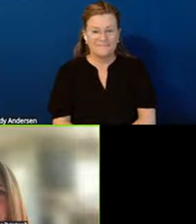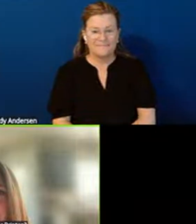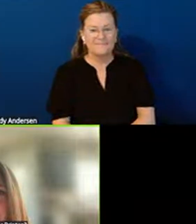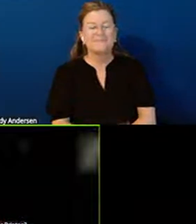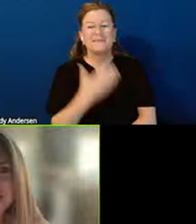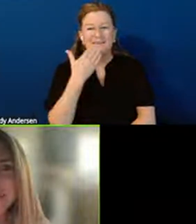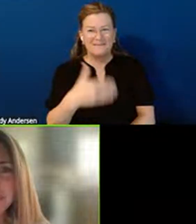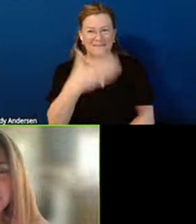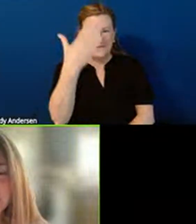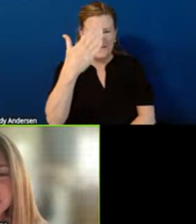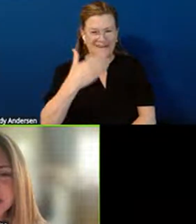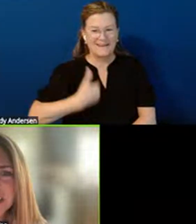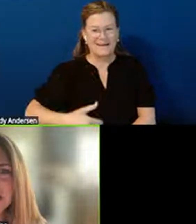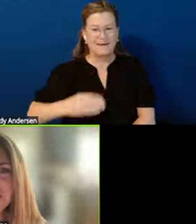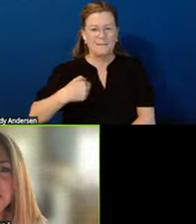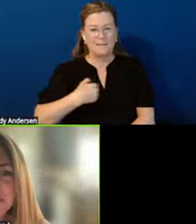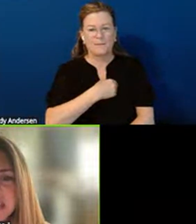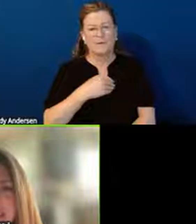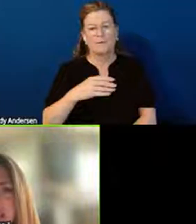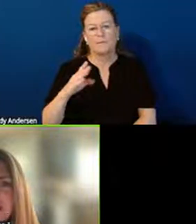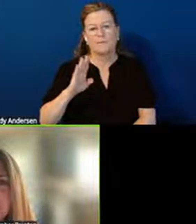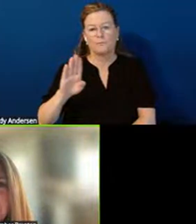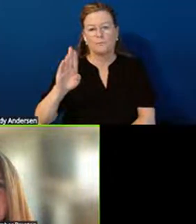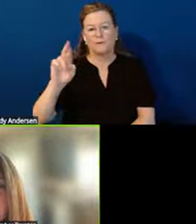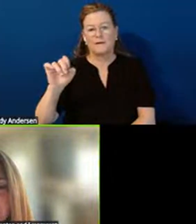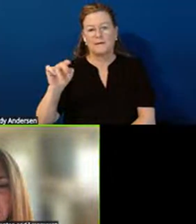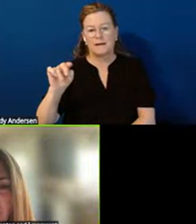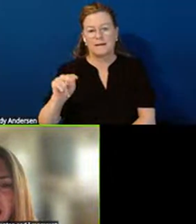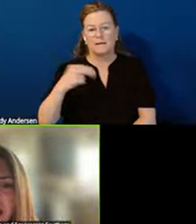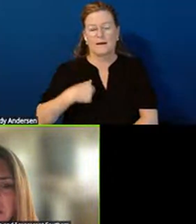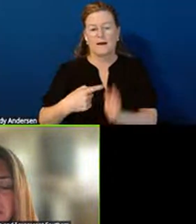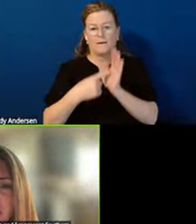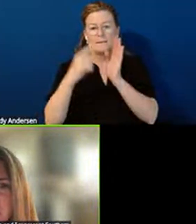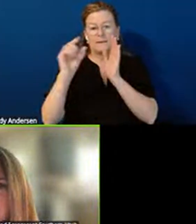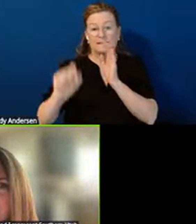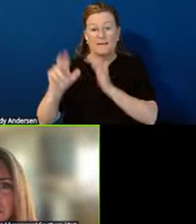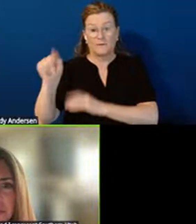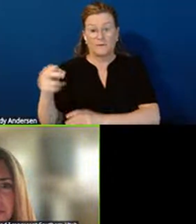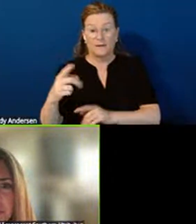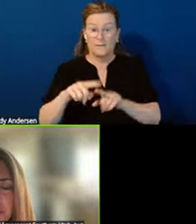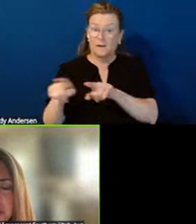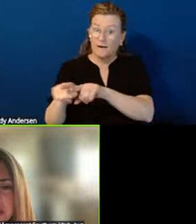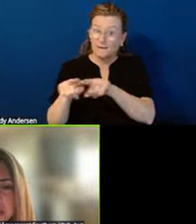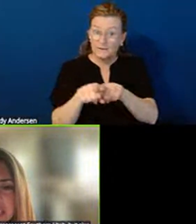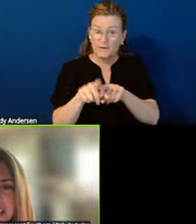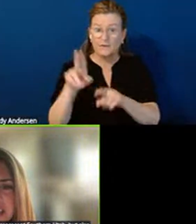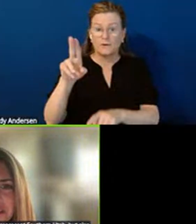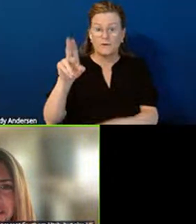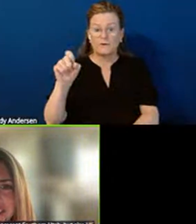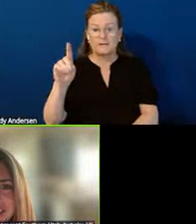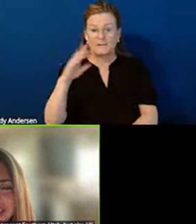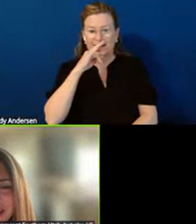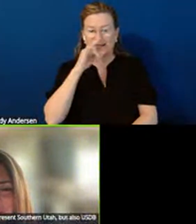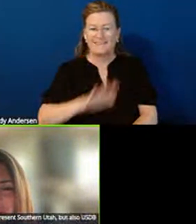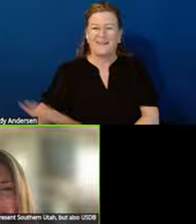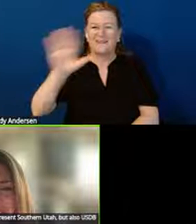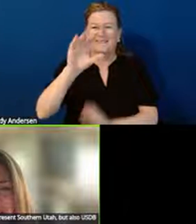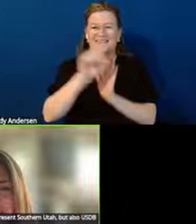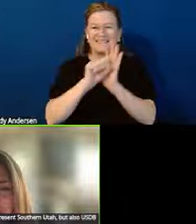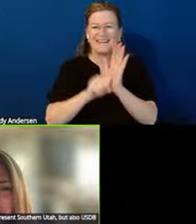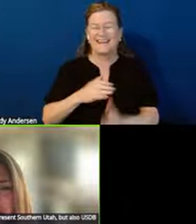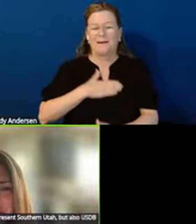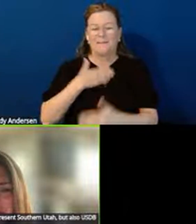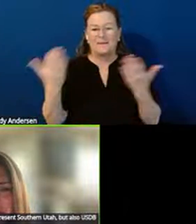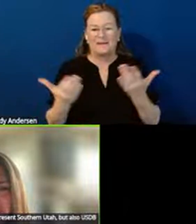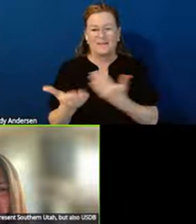Good morning. I'm member Brinton and I represent Southern Utah, but also USDB kids all over the state. Happy to be here